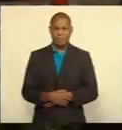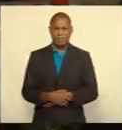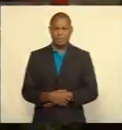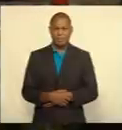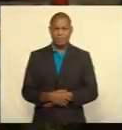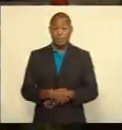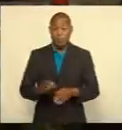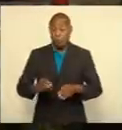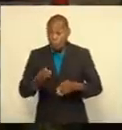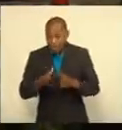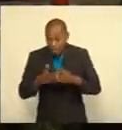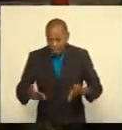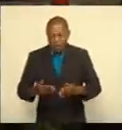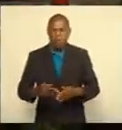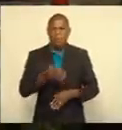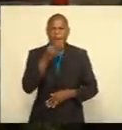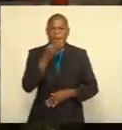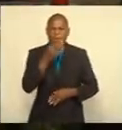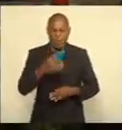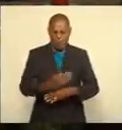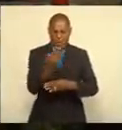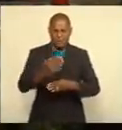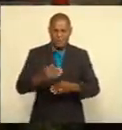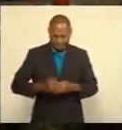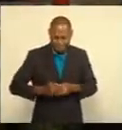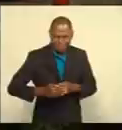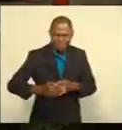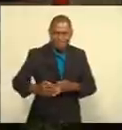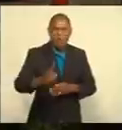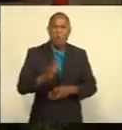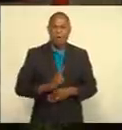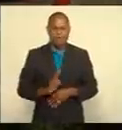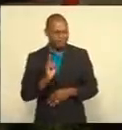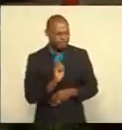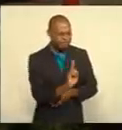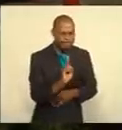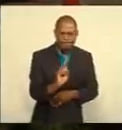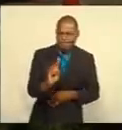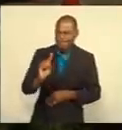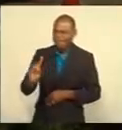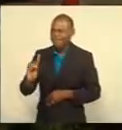few days and get to each and every